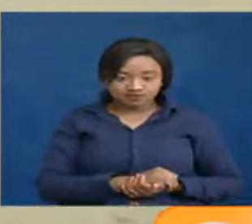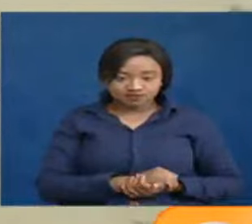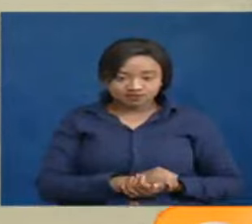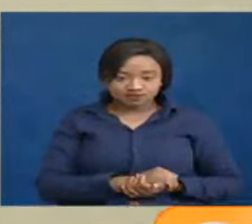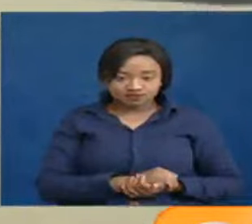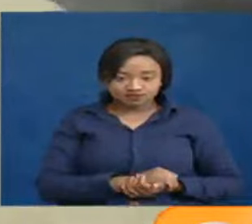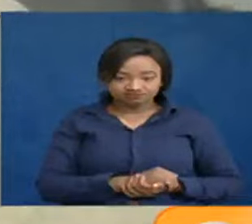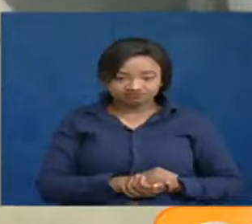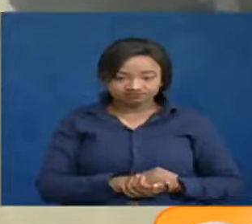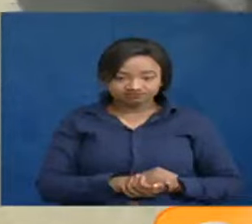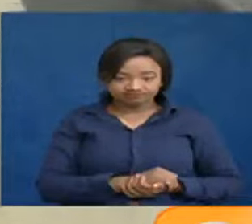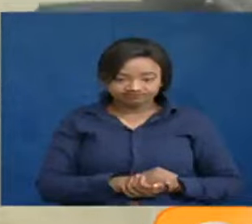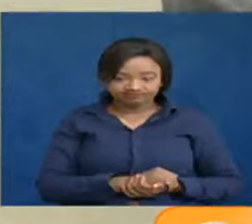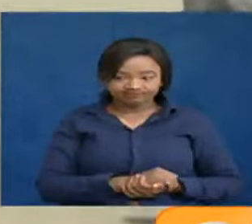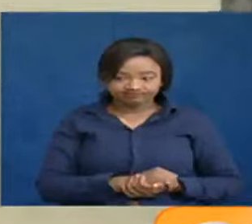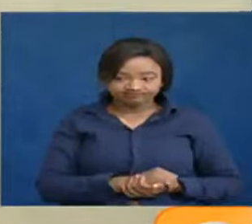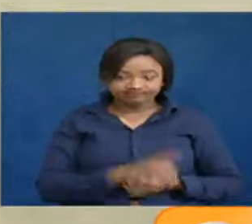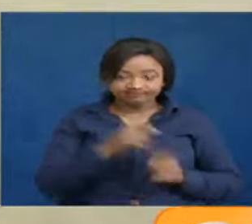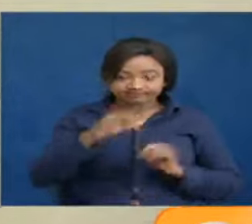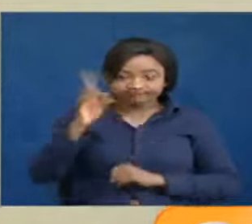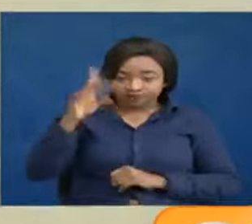A city of potholes